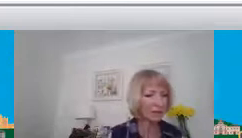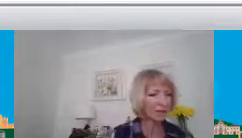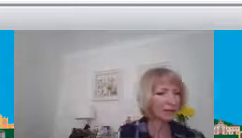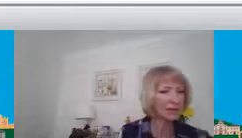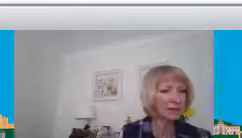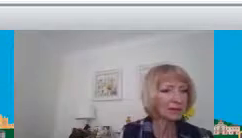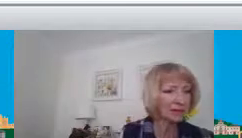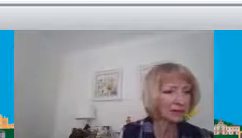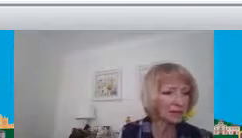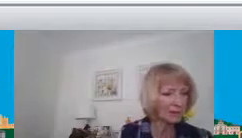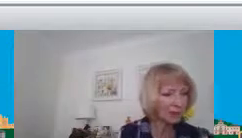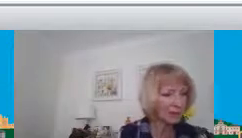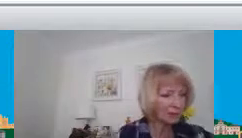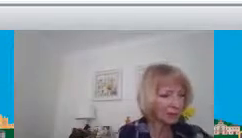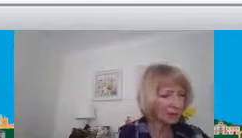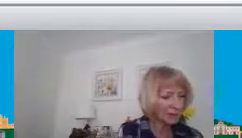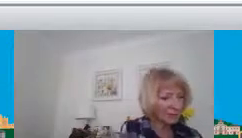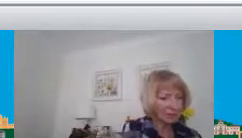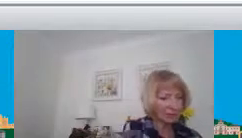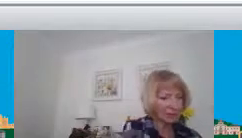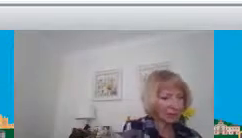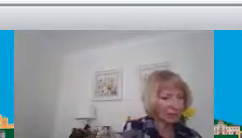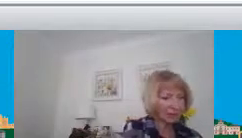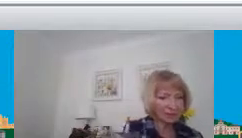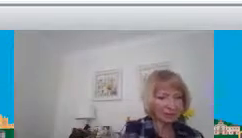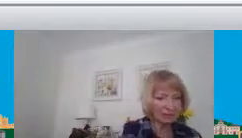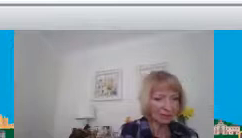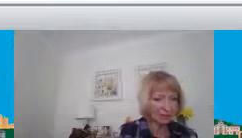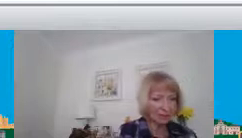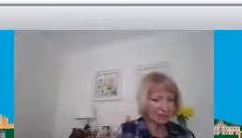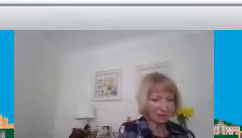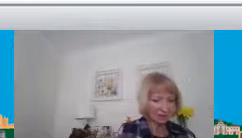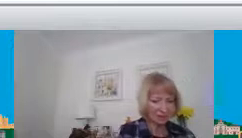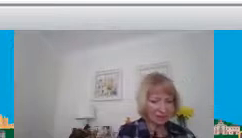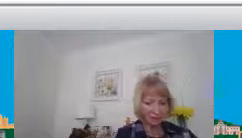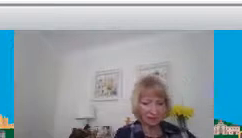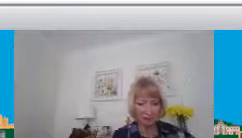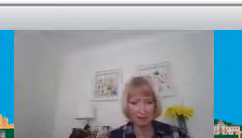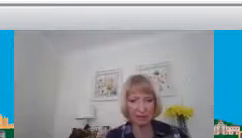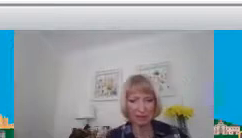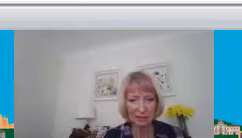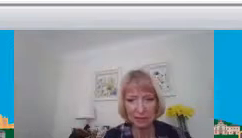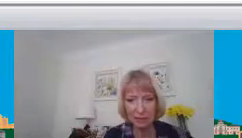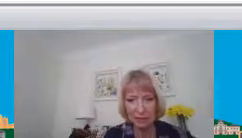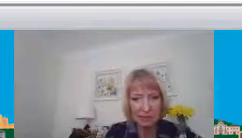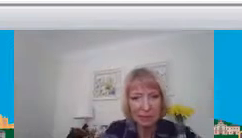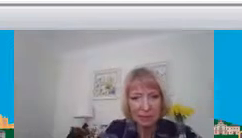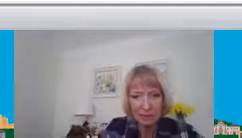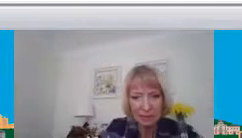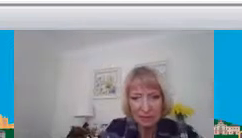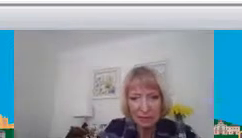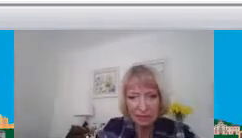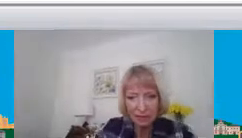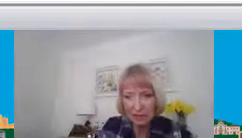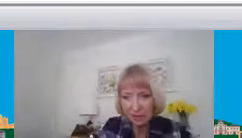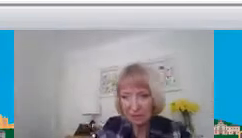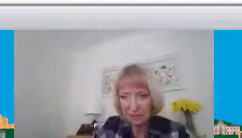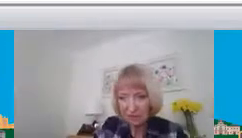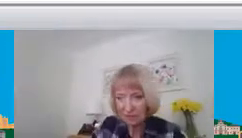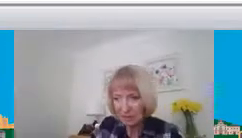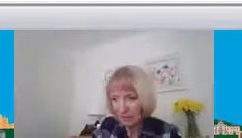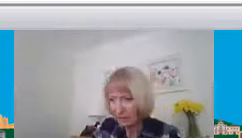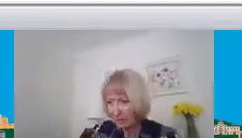steps and decisions about what happens next for the patient pathway. We've taken advice and guidance a little